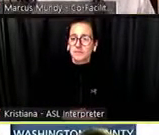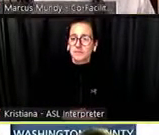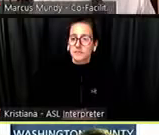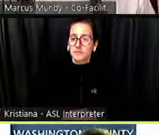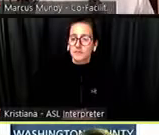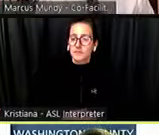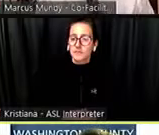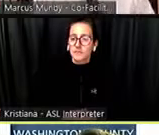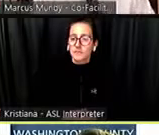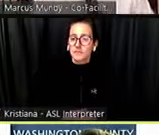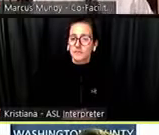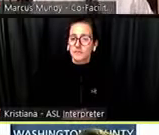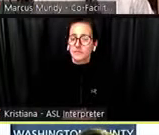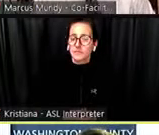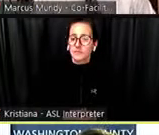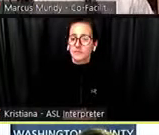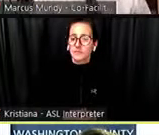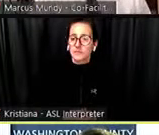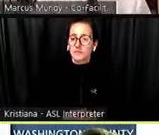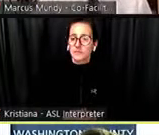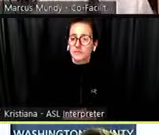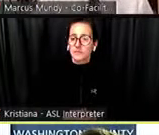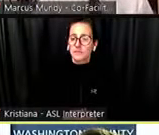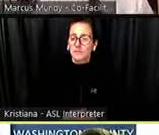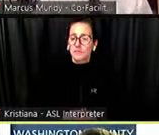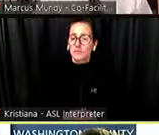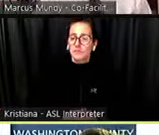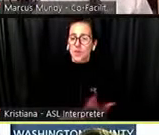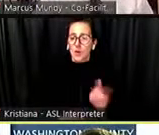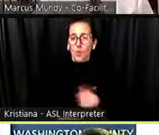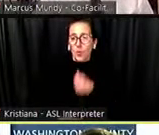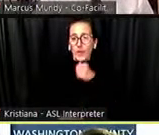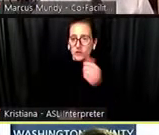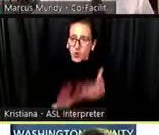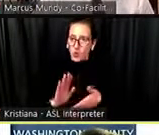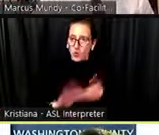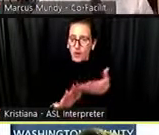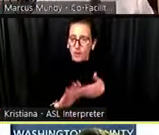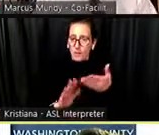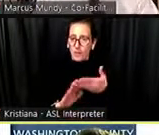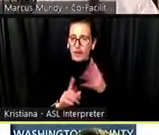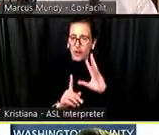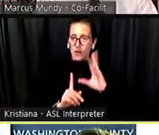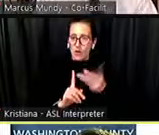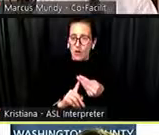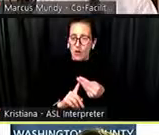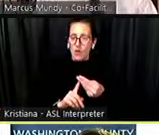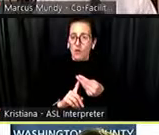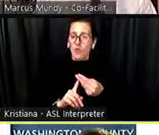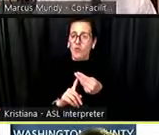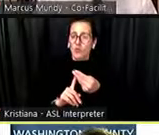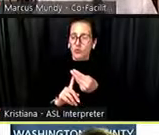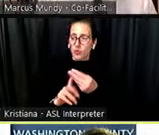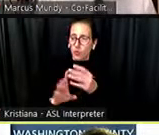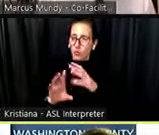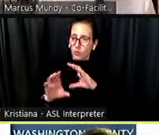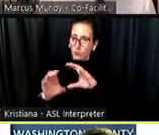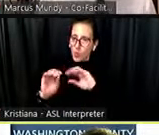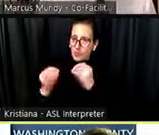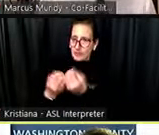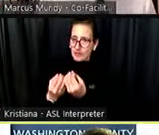We don't operate cultural venues directly here in Washington County.